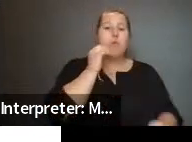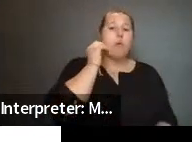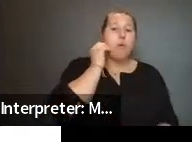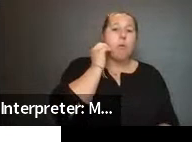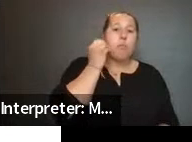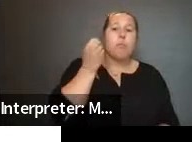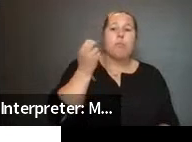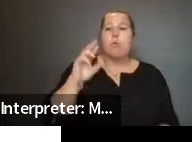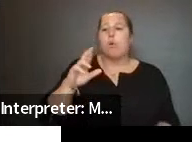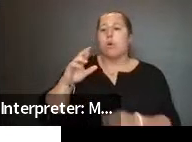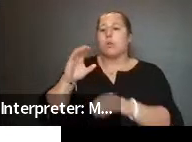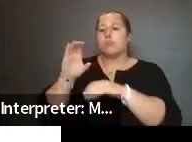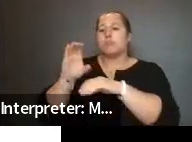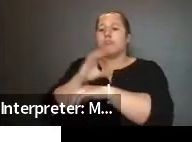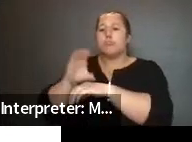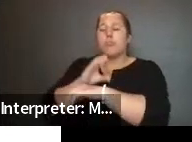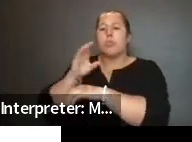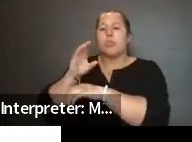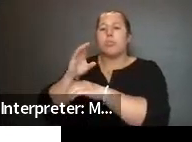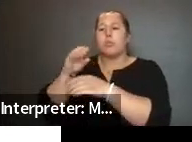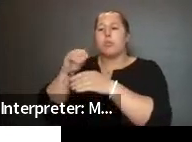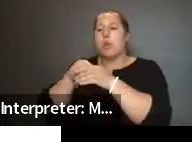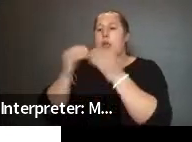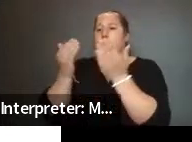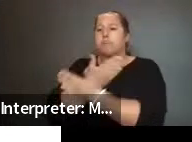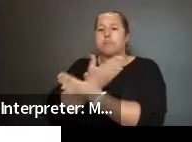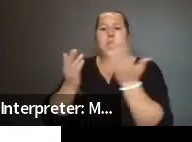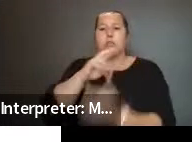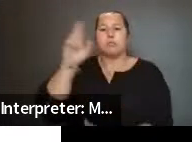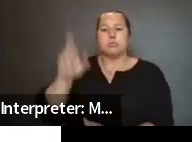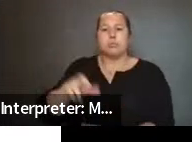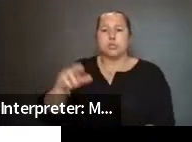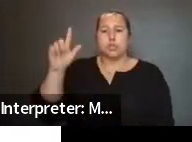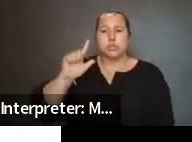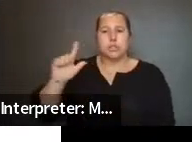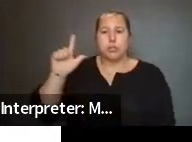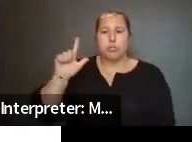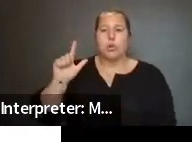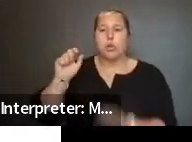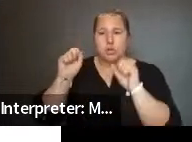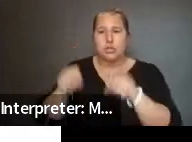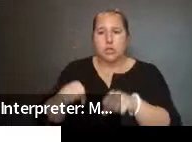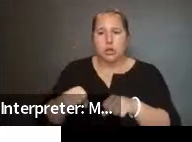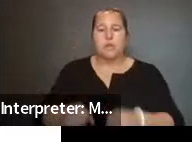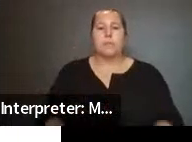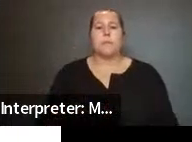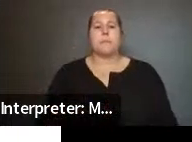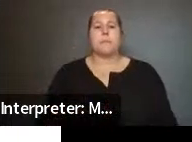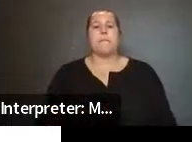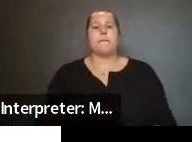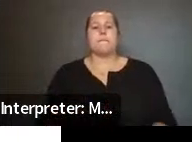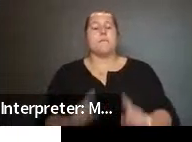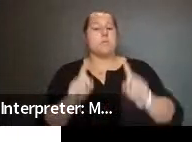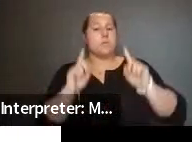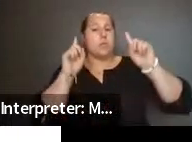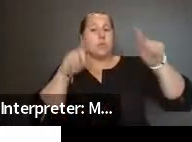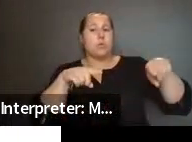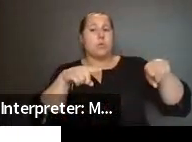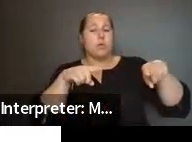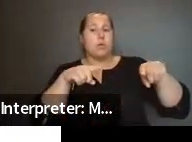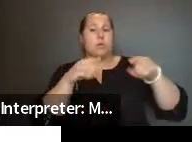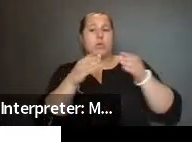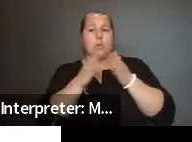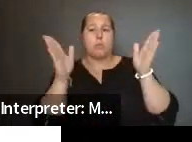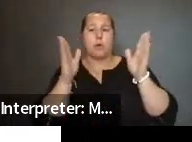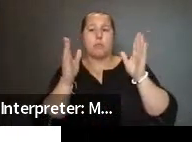on a computer in any of Rochester's public libraries. You can attend an upcoming public input session,